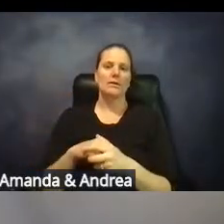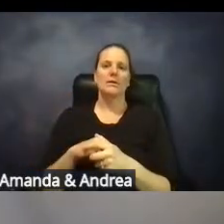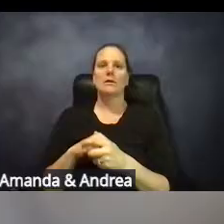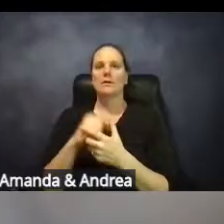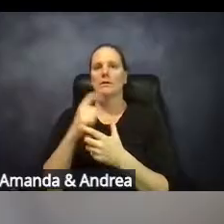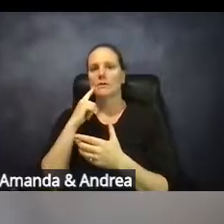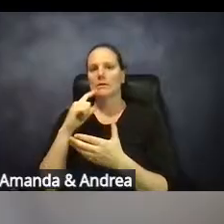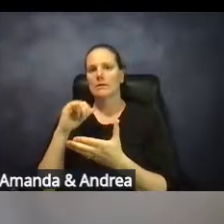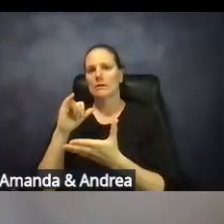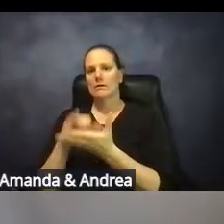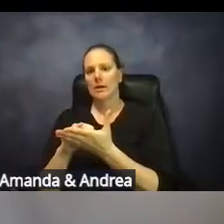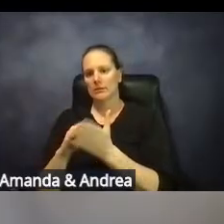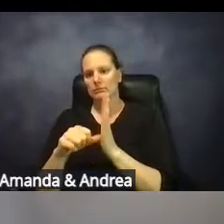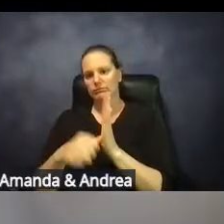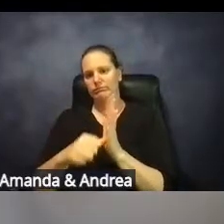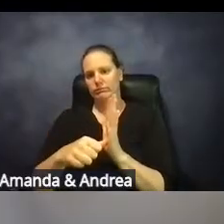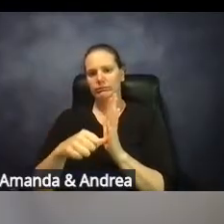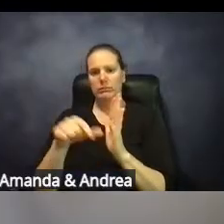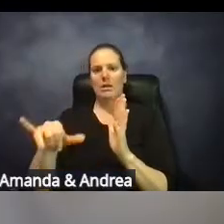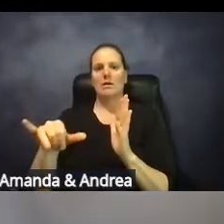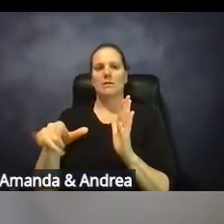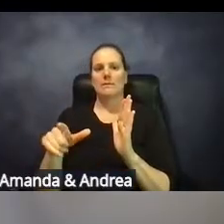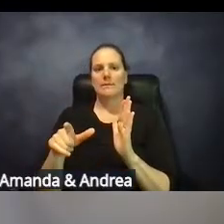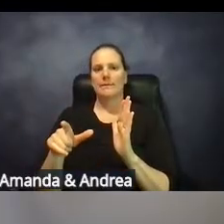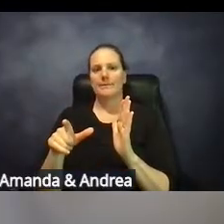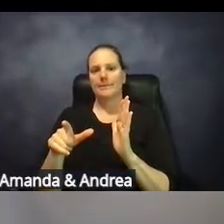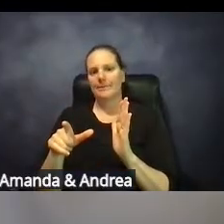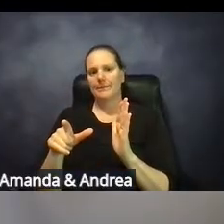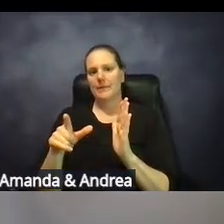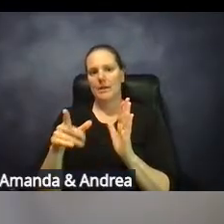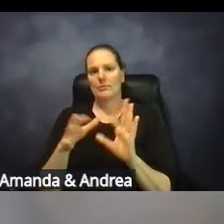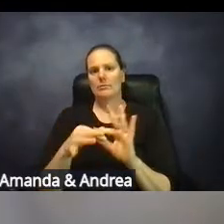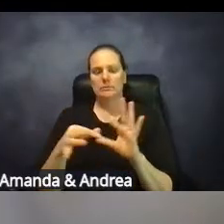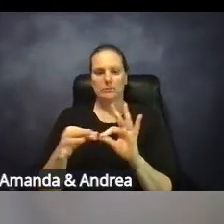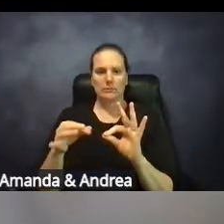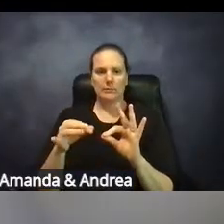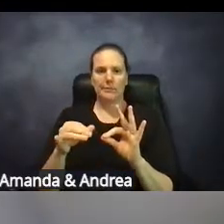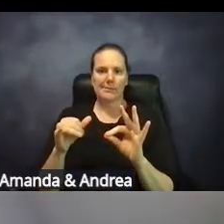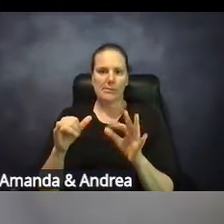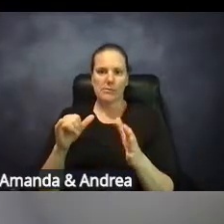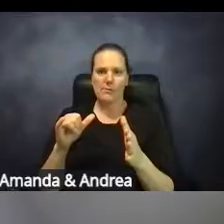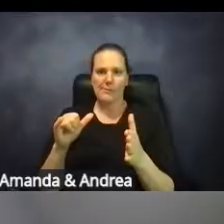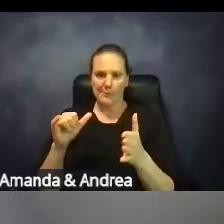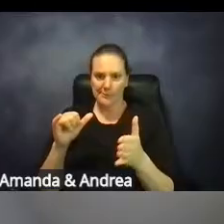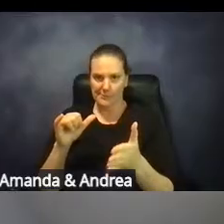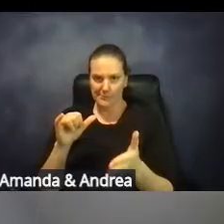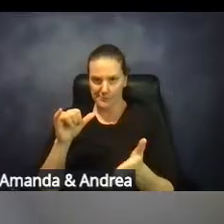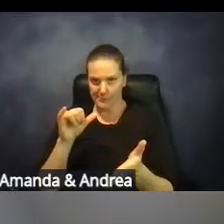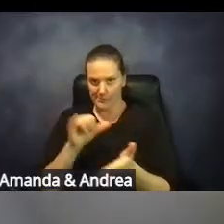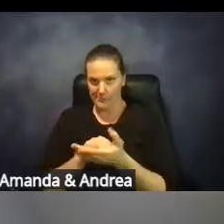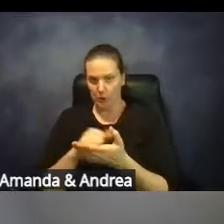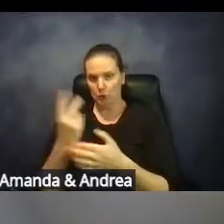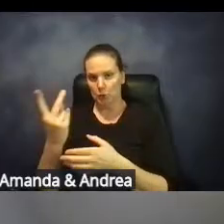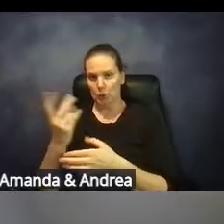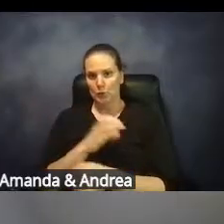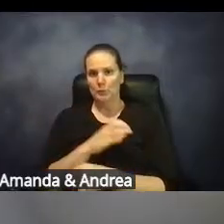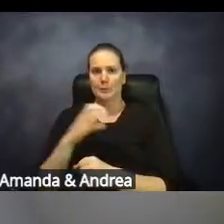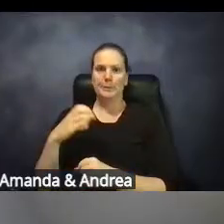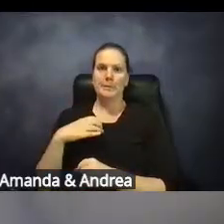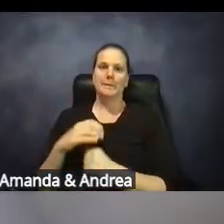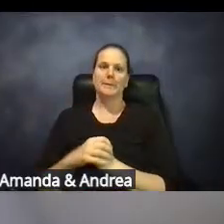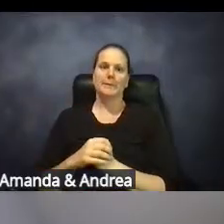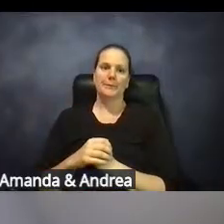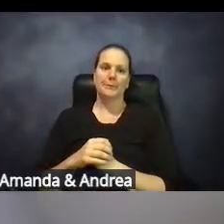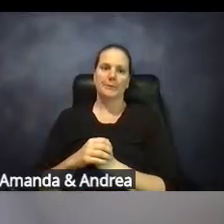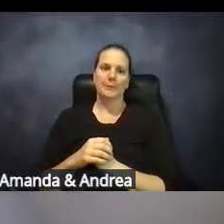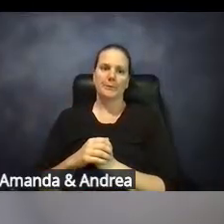that and kind of mention it, that that has kind of been stewarded over to these two committees. And I think